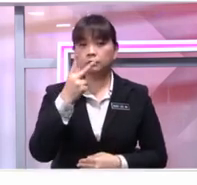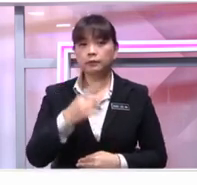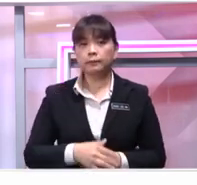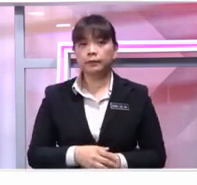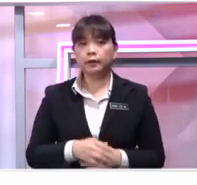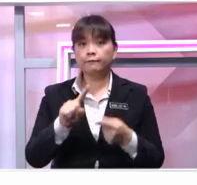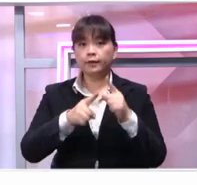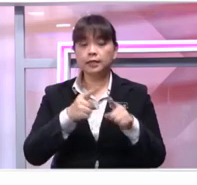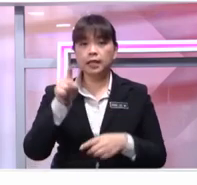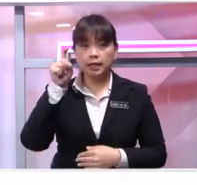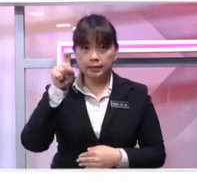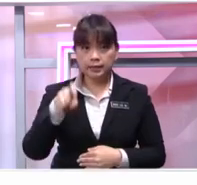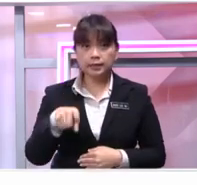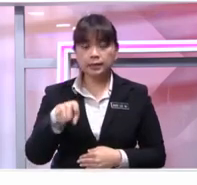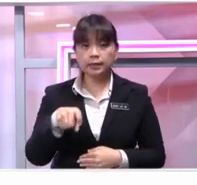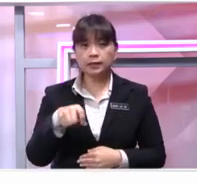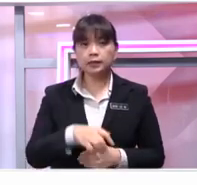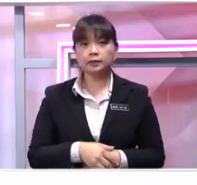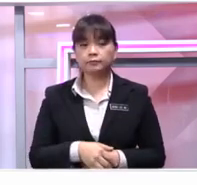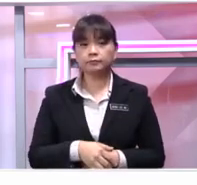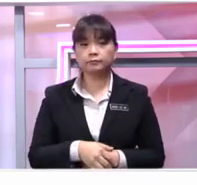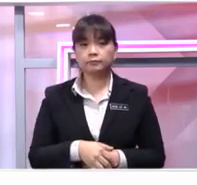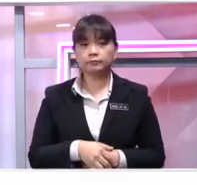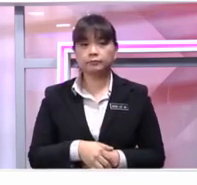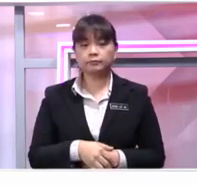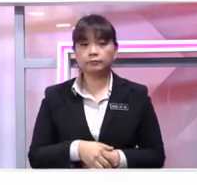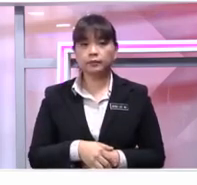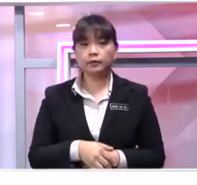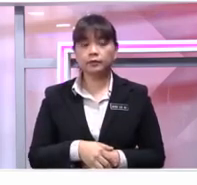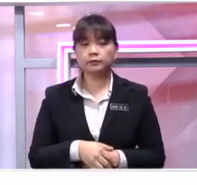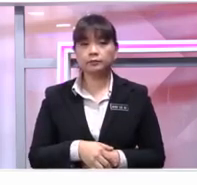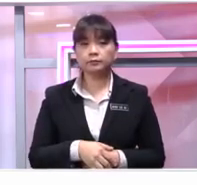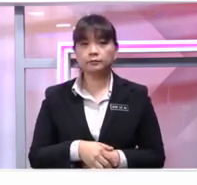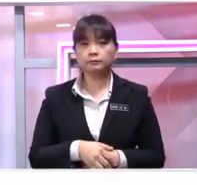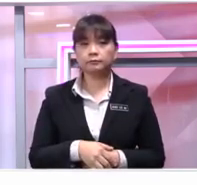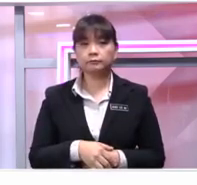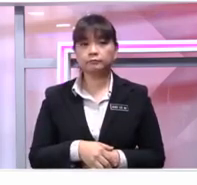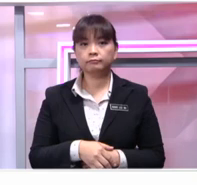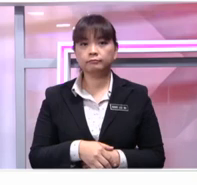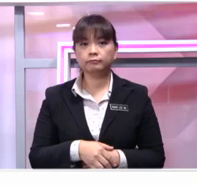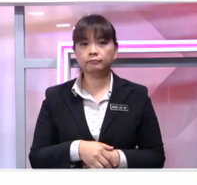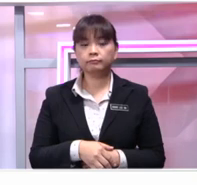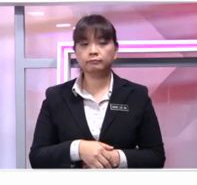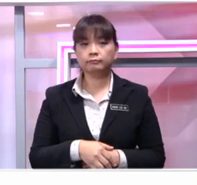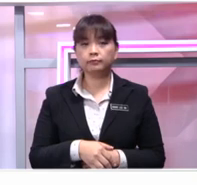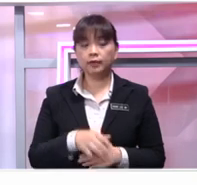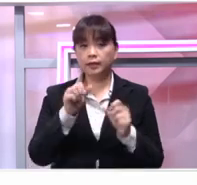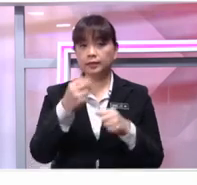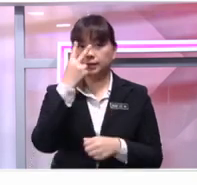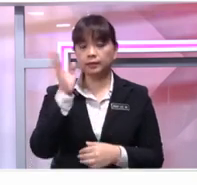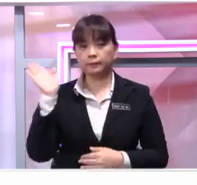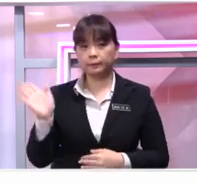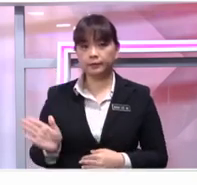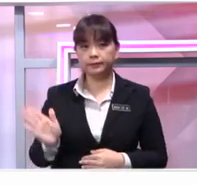friends needed a drive instructor. My uncle is a driving instructor, and he's on the same